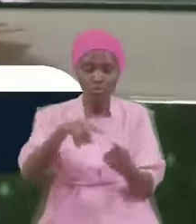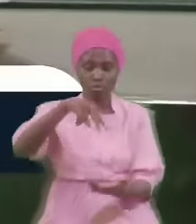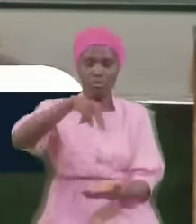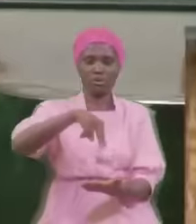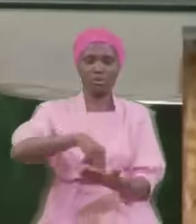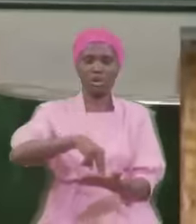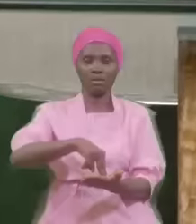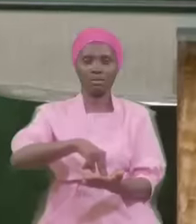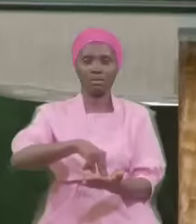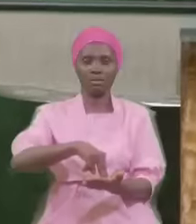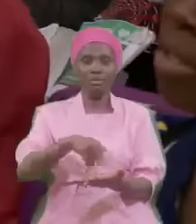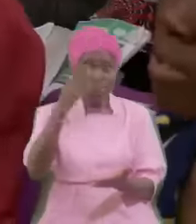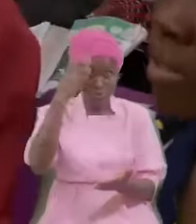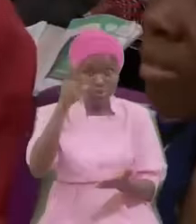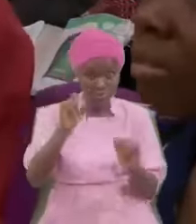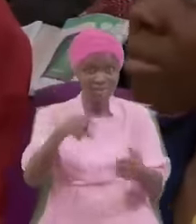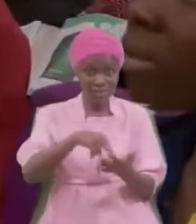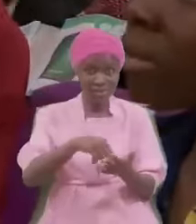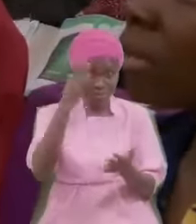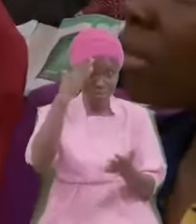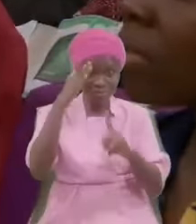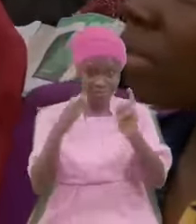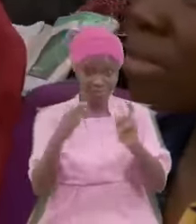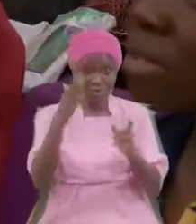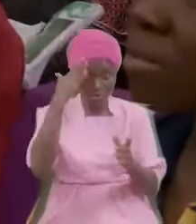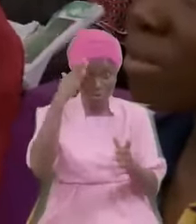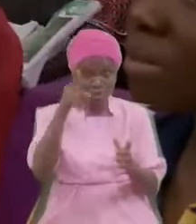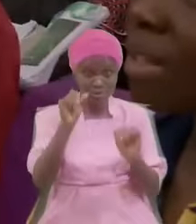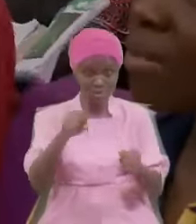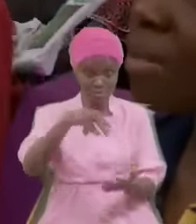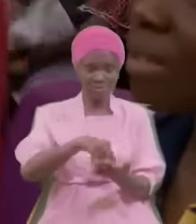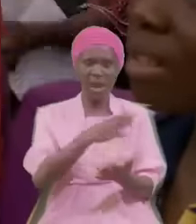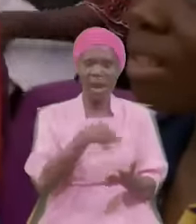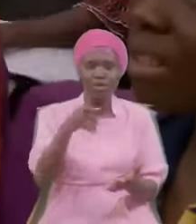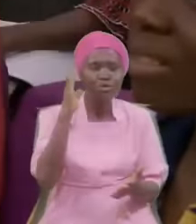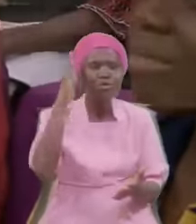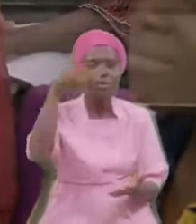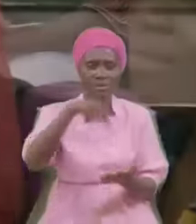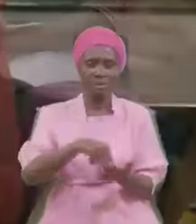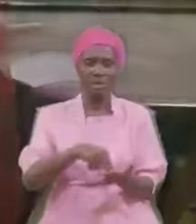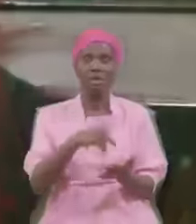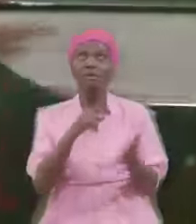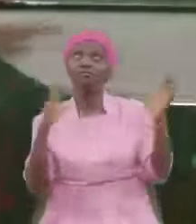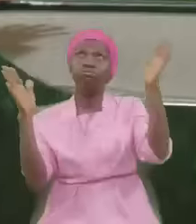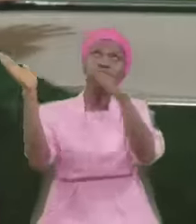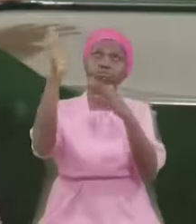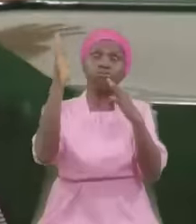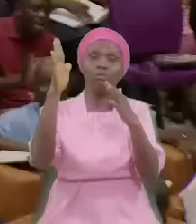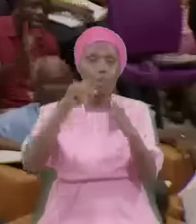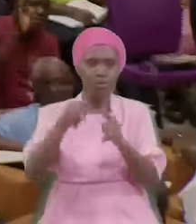you know you can stand? Do you know you will stand? The winds will blow, but you'll